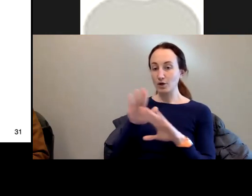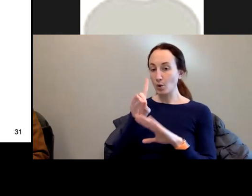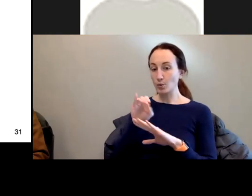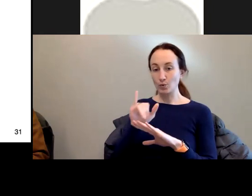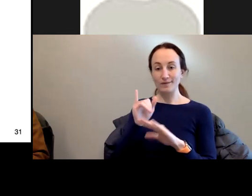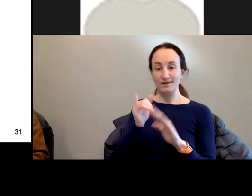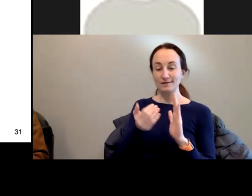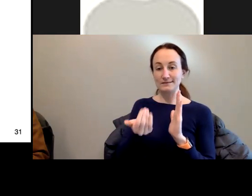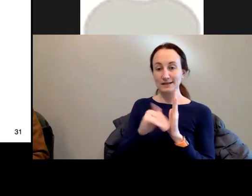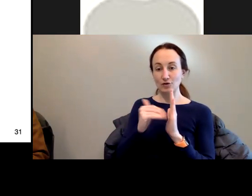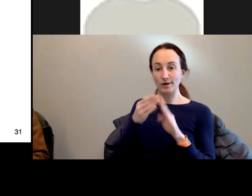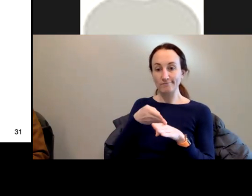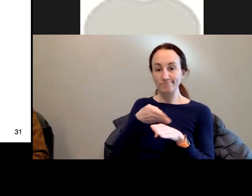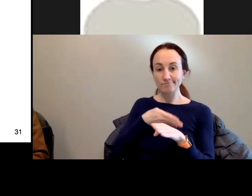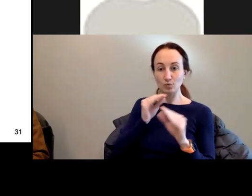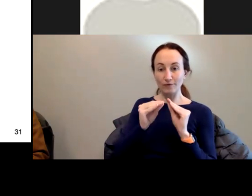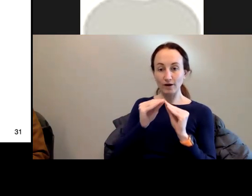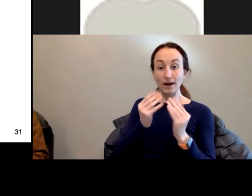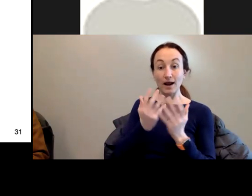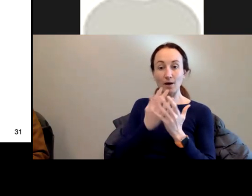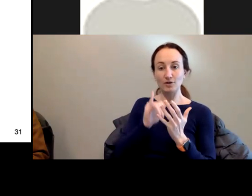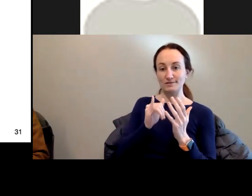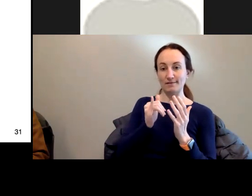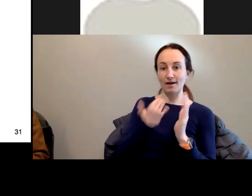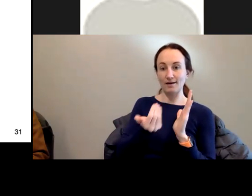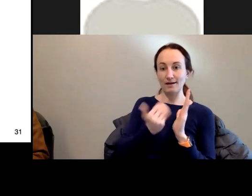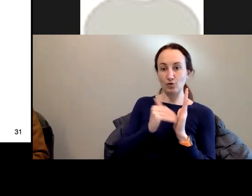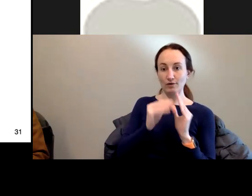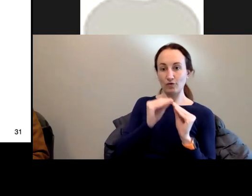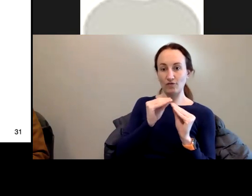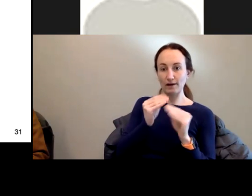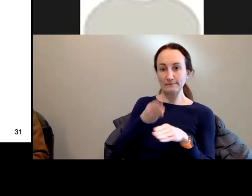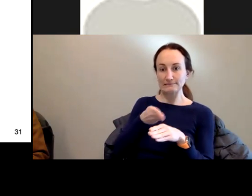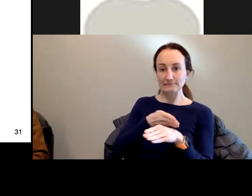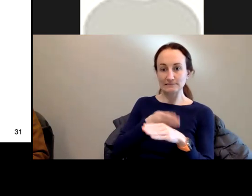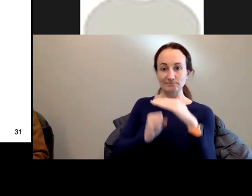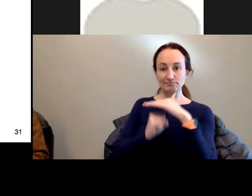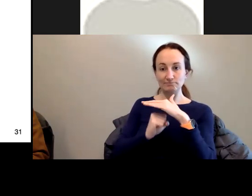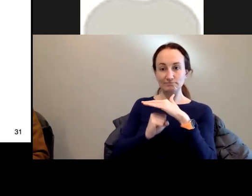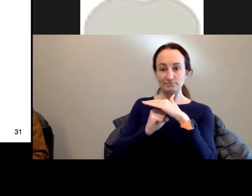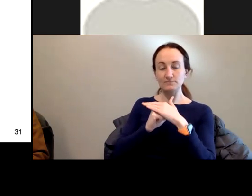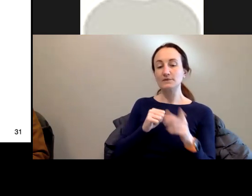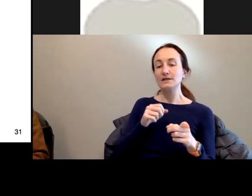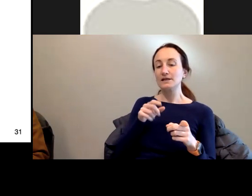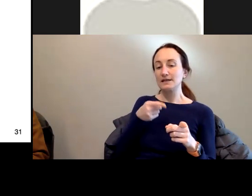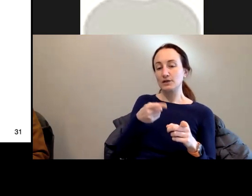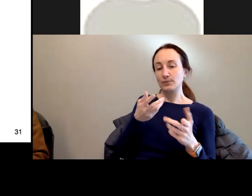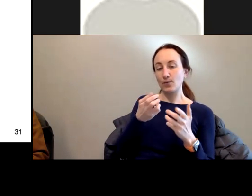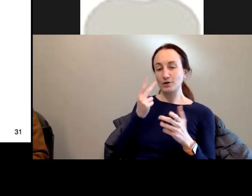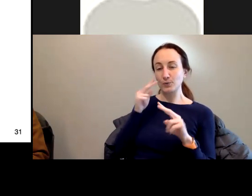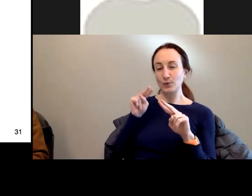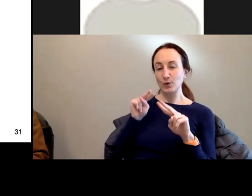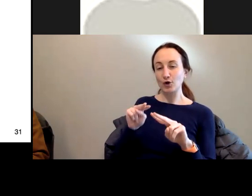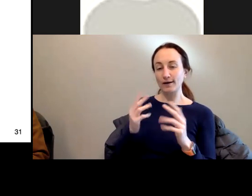iterative refinement? How much does this iterative refinement gives you, right? And here we kind of we want to take a